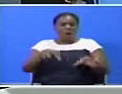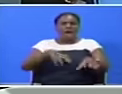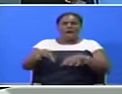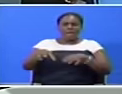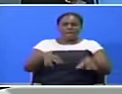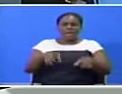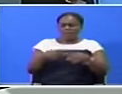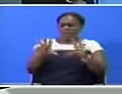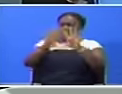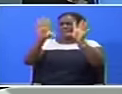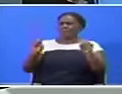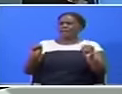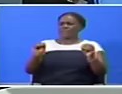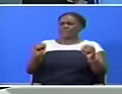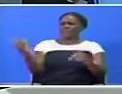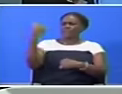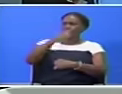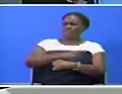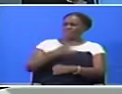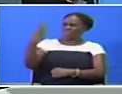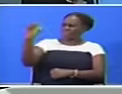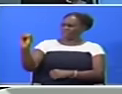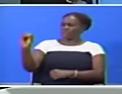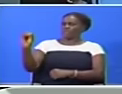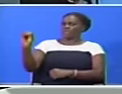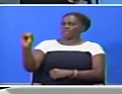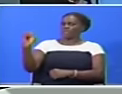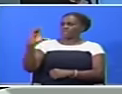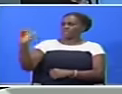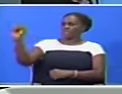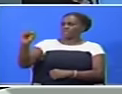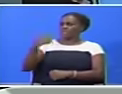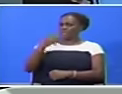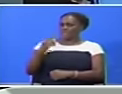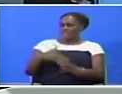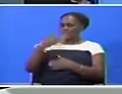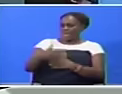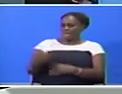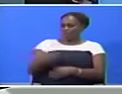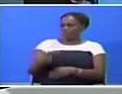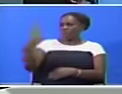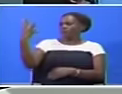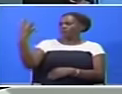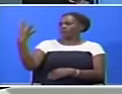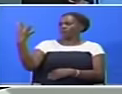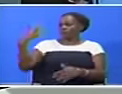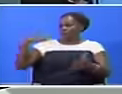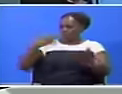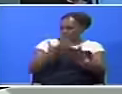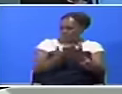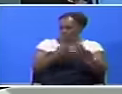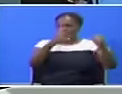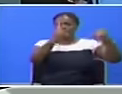come budget day on March 30th, that's when Rotich made this statement. He said, okay, for the next 4 months, until